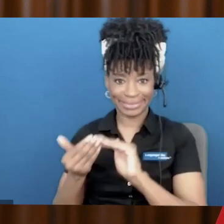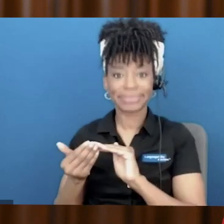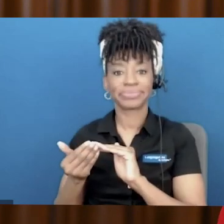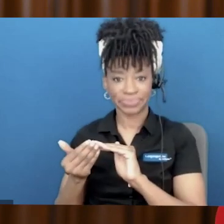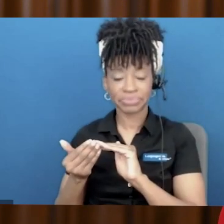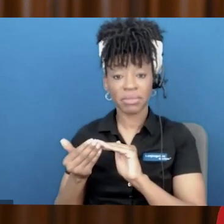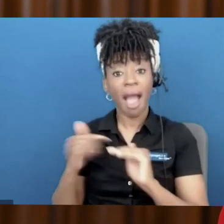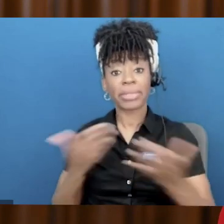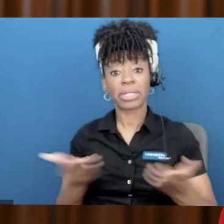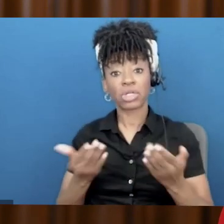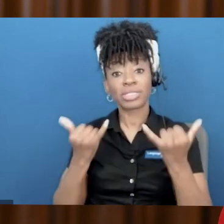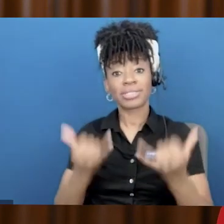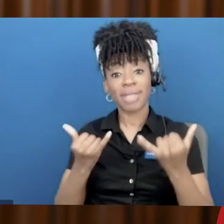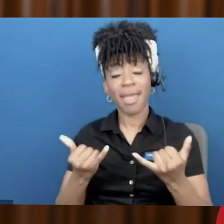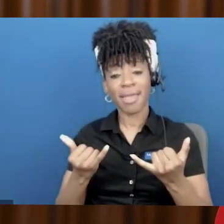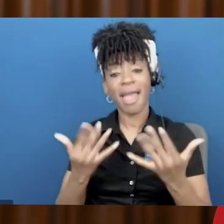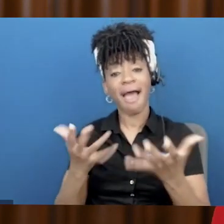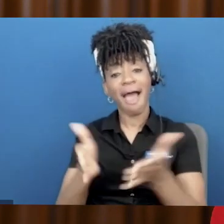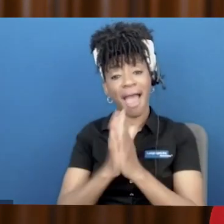I'm here today to ask you to be part of the solution.